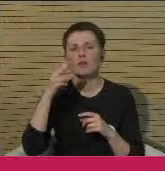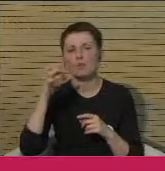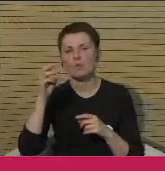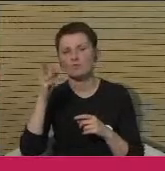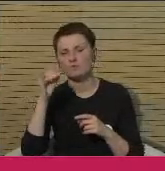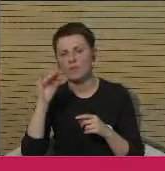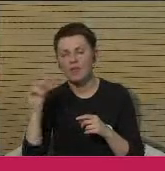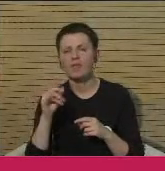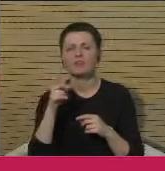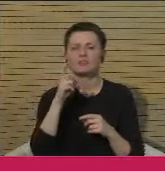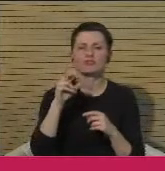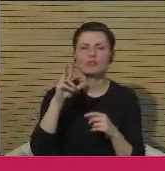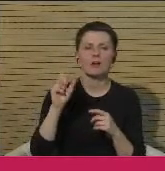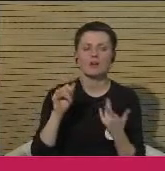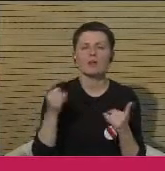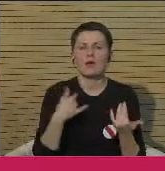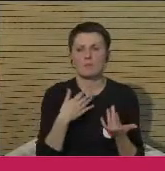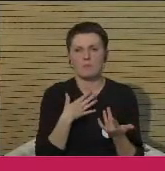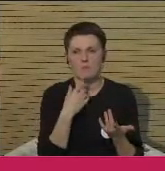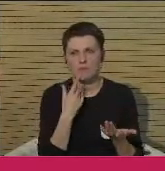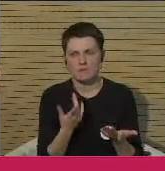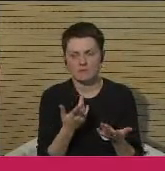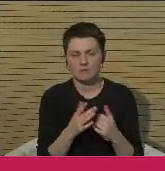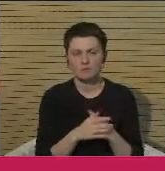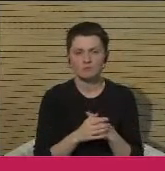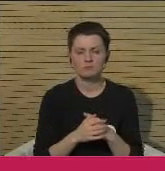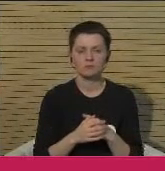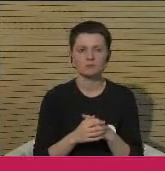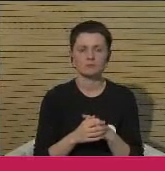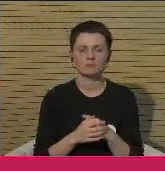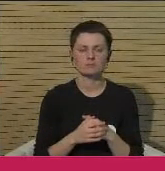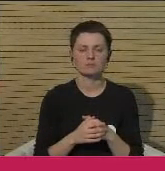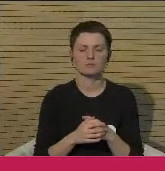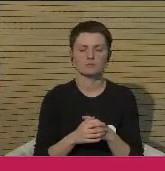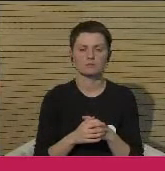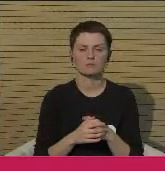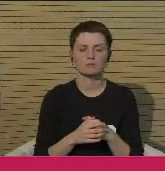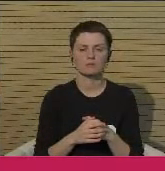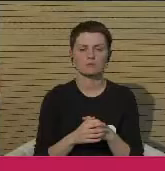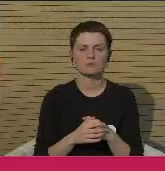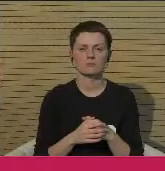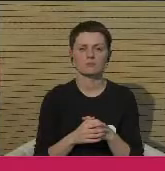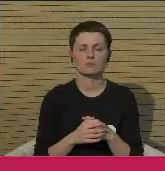carry on with this linguistic struggle, but